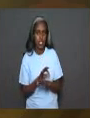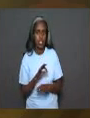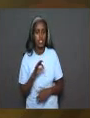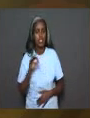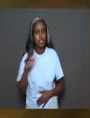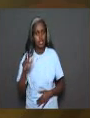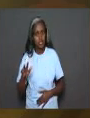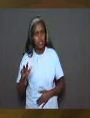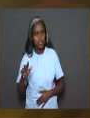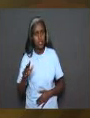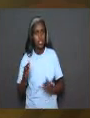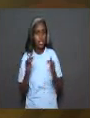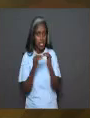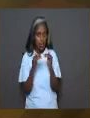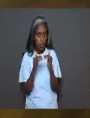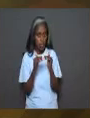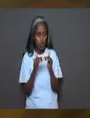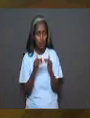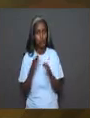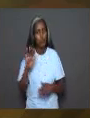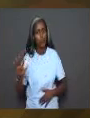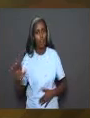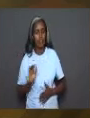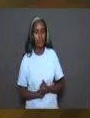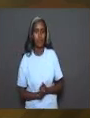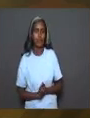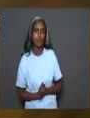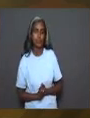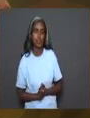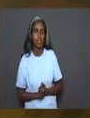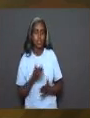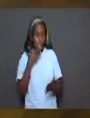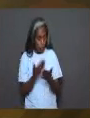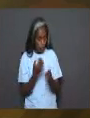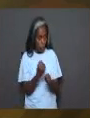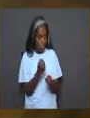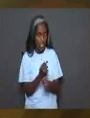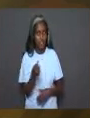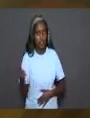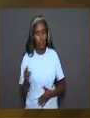3 is equal to 5. Well done, everyone.